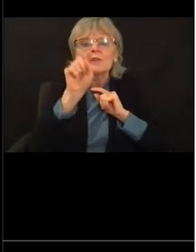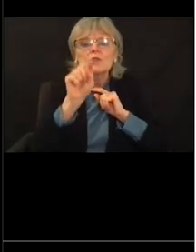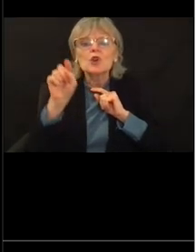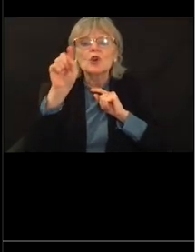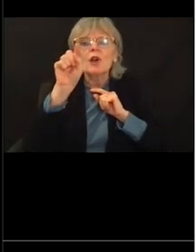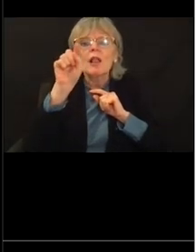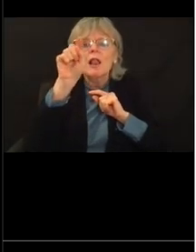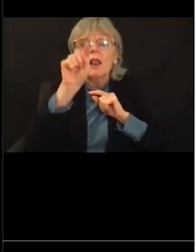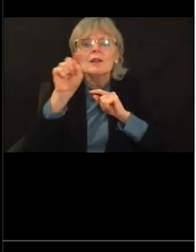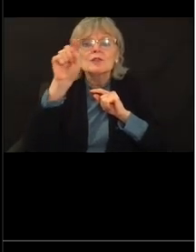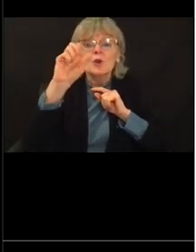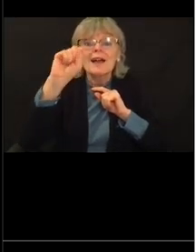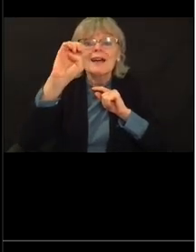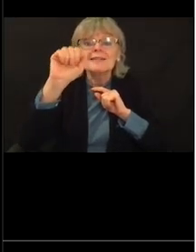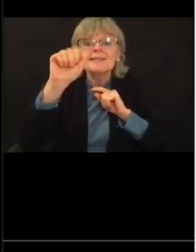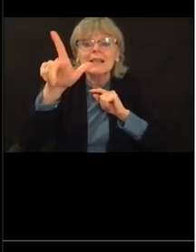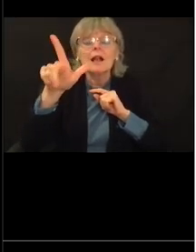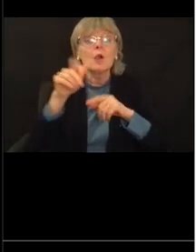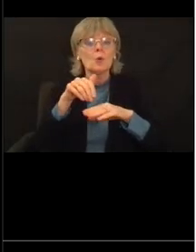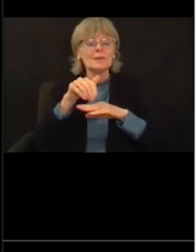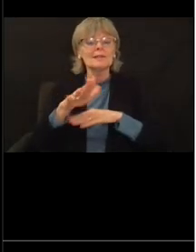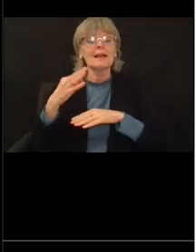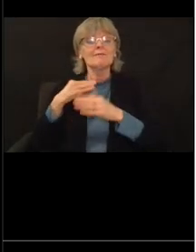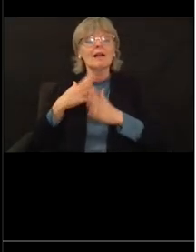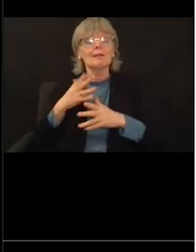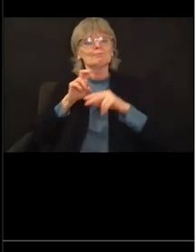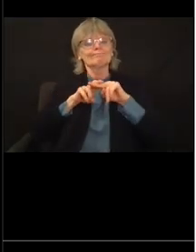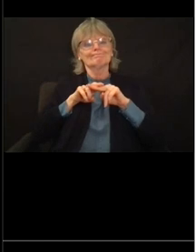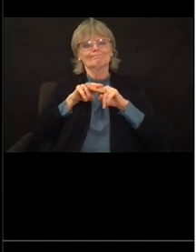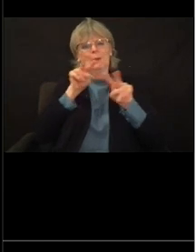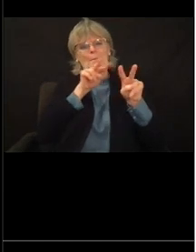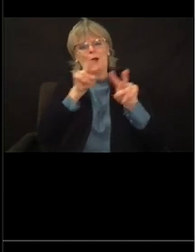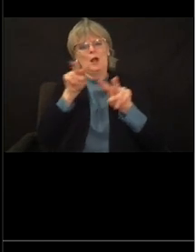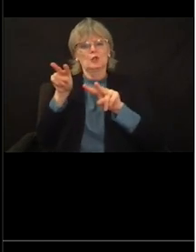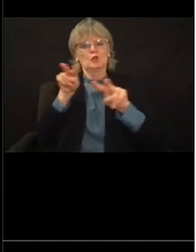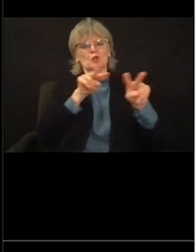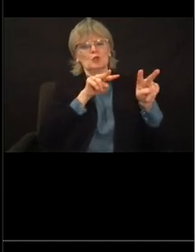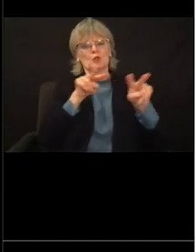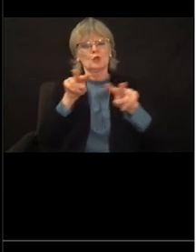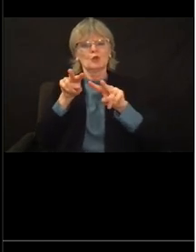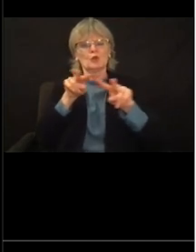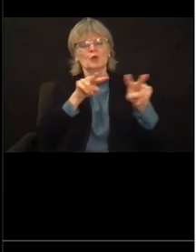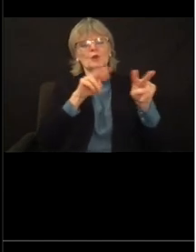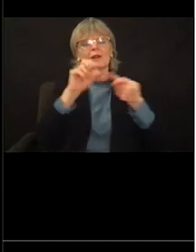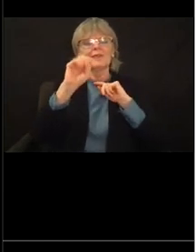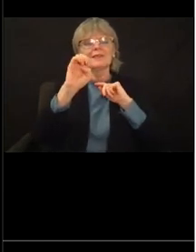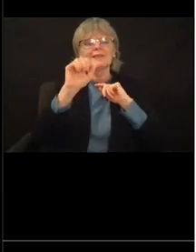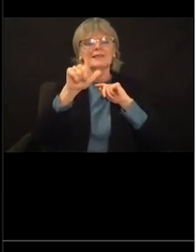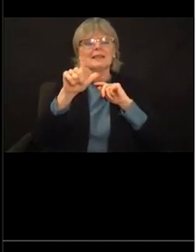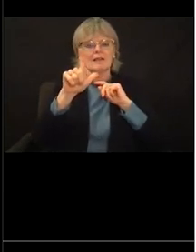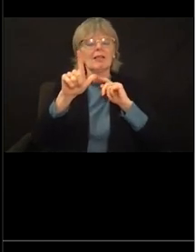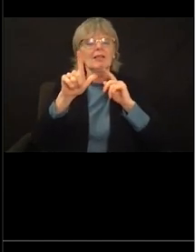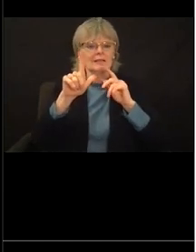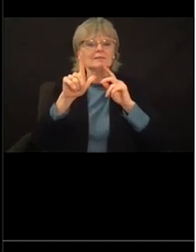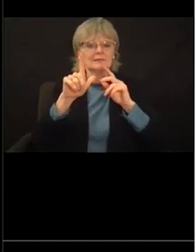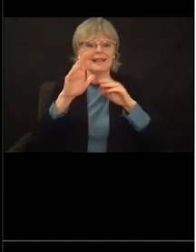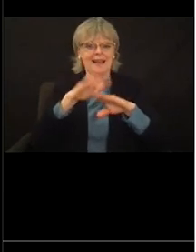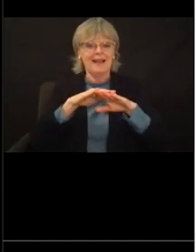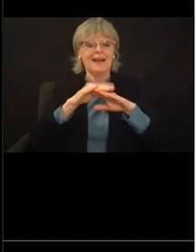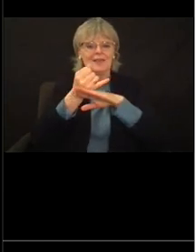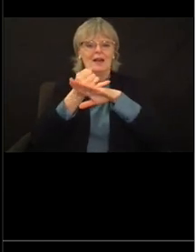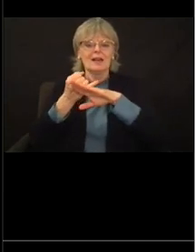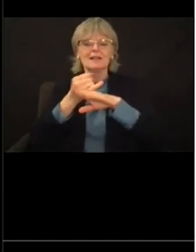we send volunteers out just to monitor the wild seal population on the Big Island. And so here's a volunteer, and